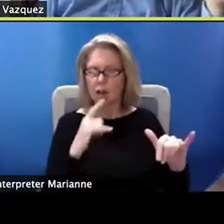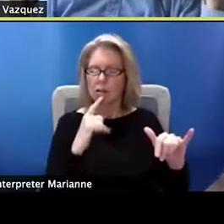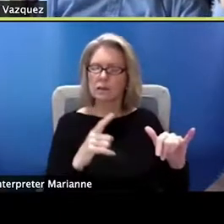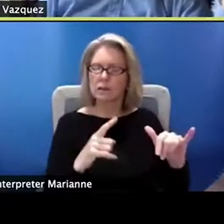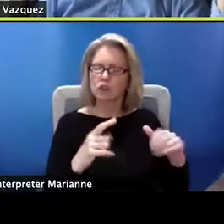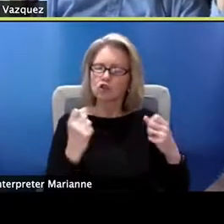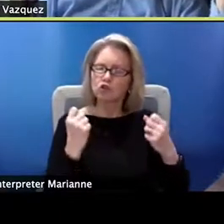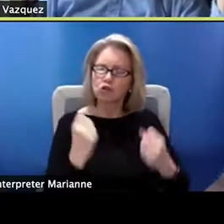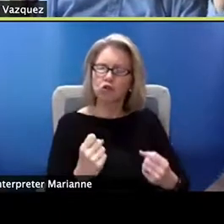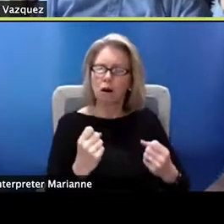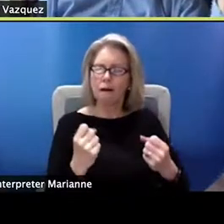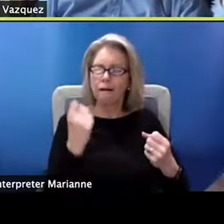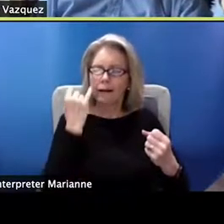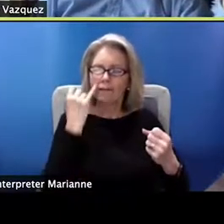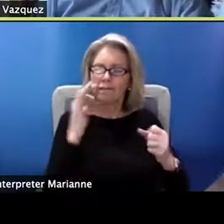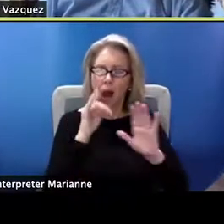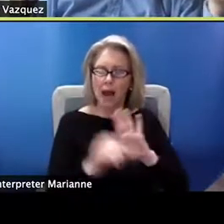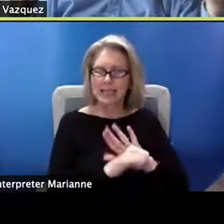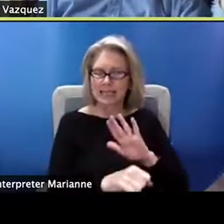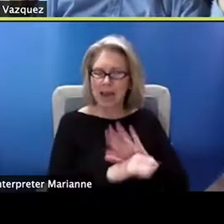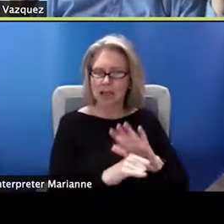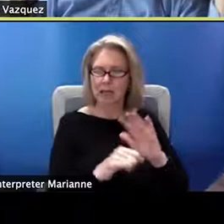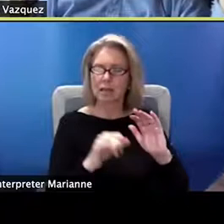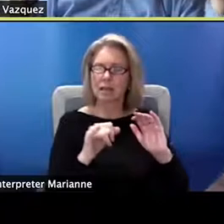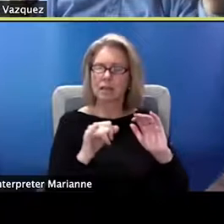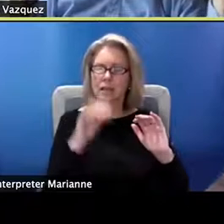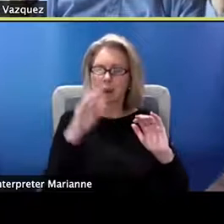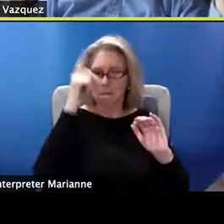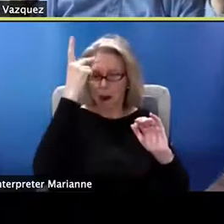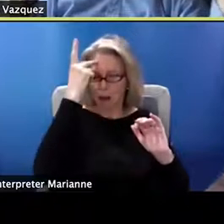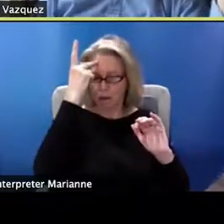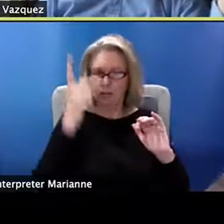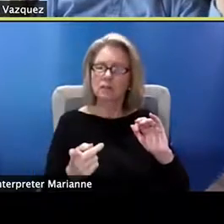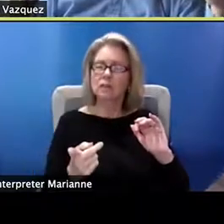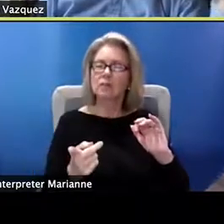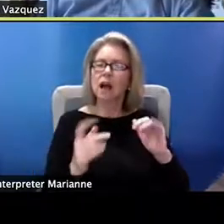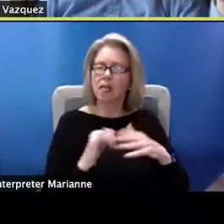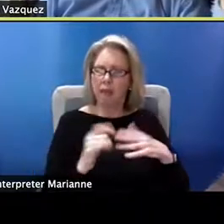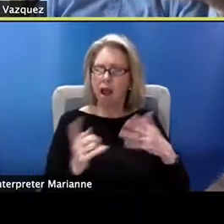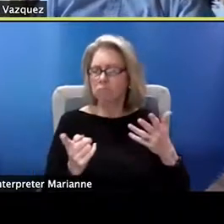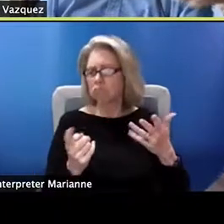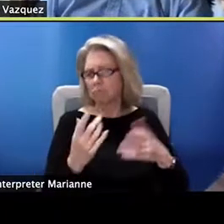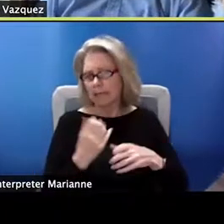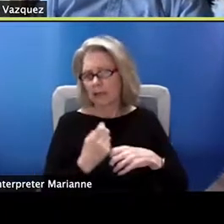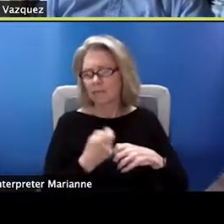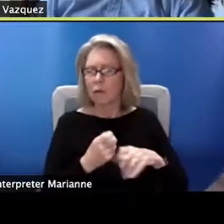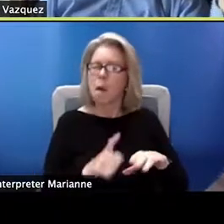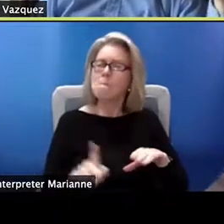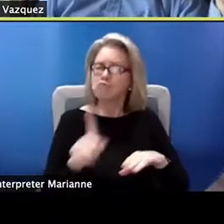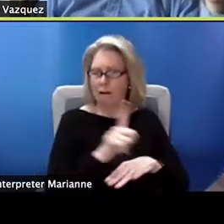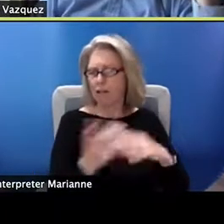of an identity politics that derives a lot, in many cases, from privilege. The privilege to choose who I